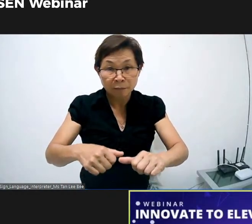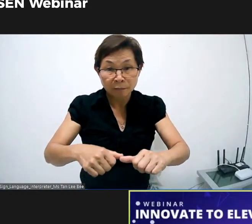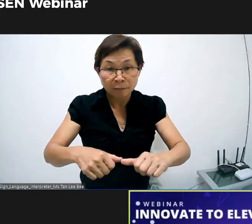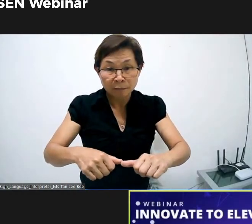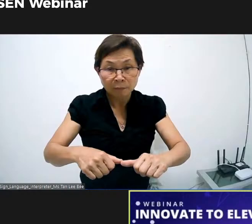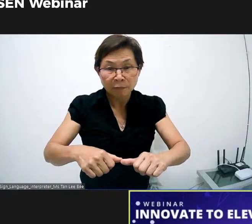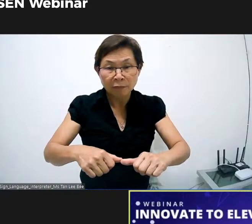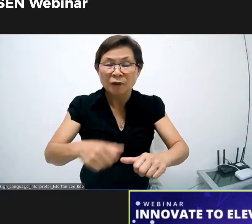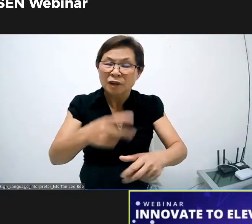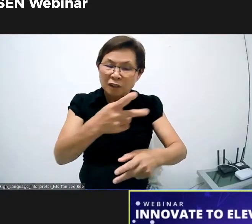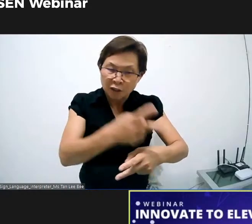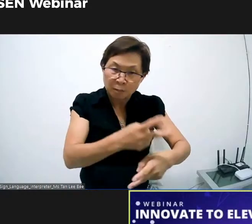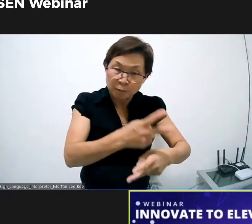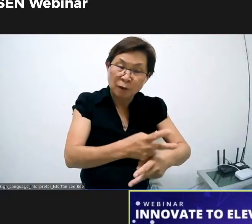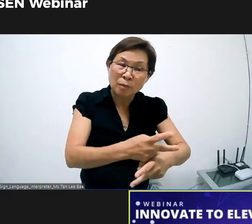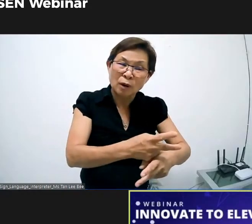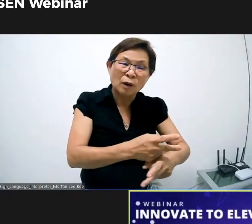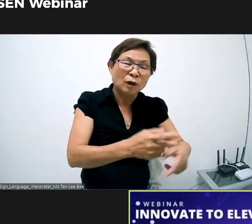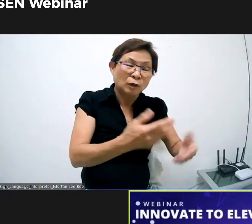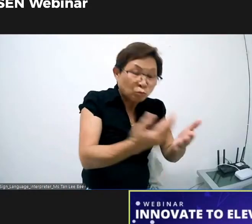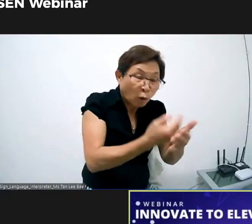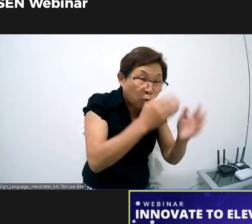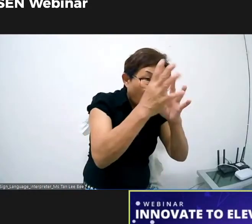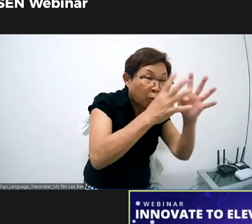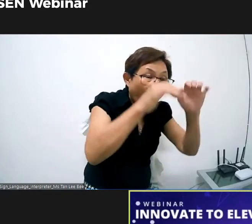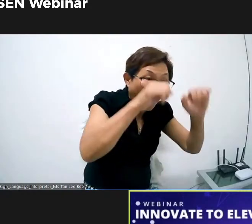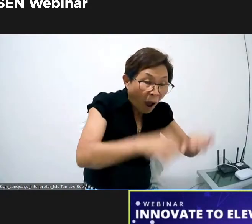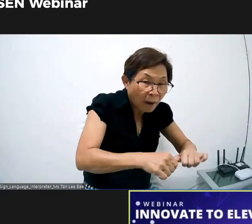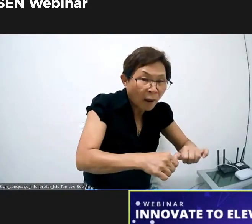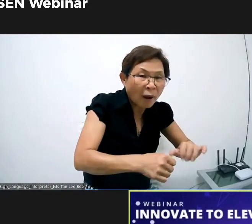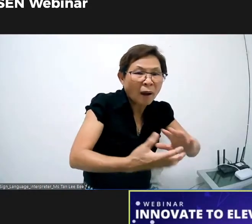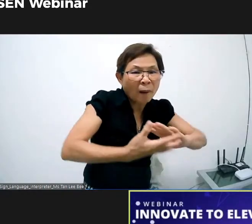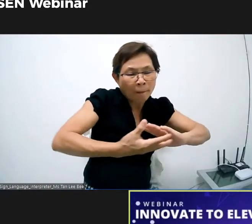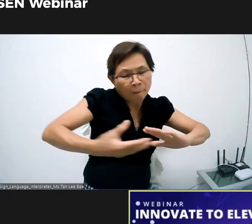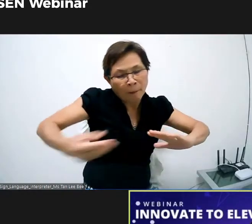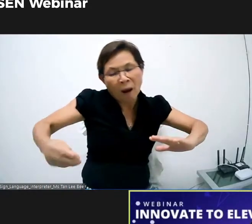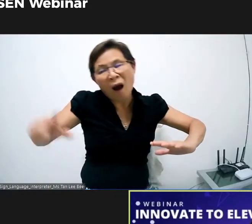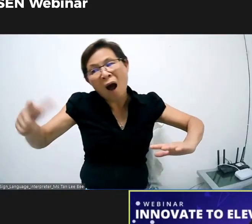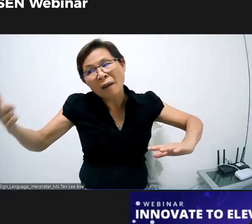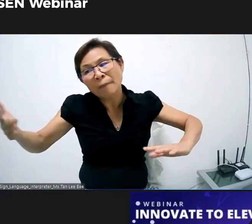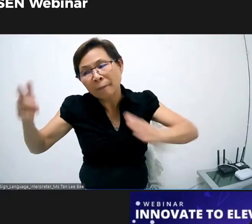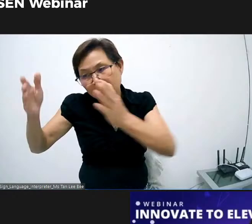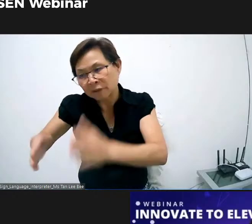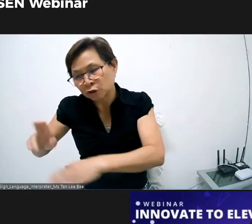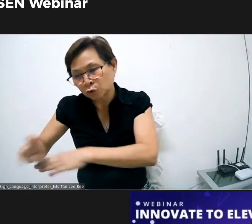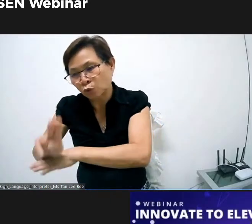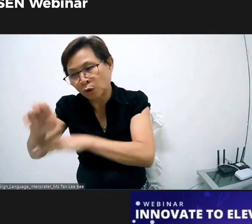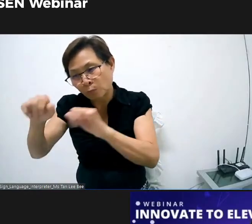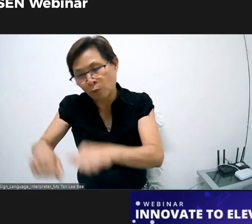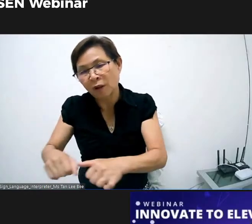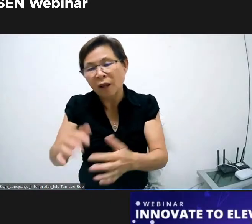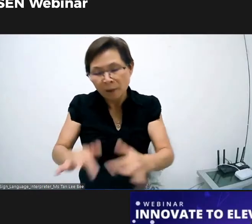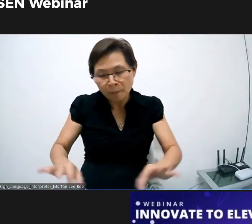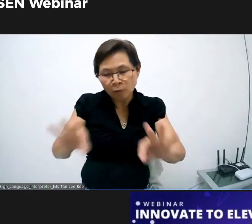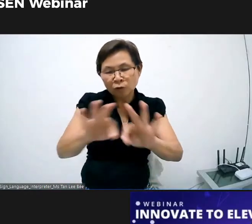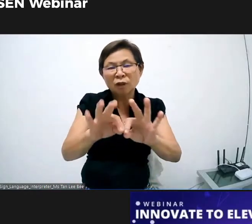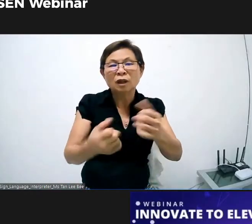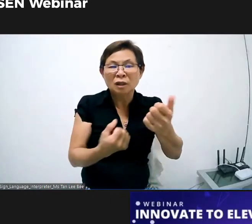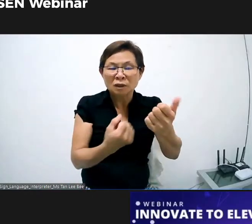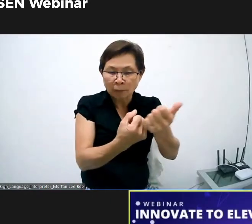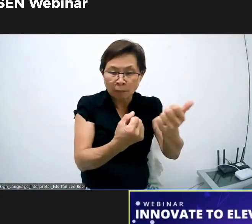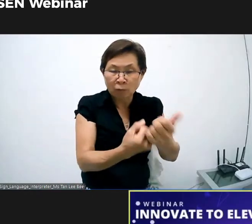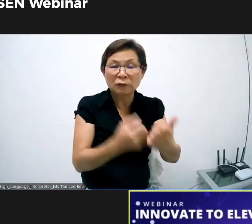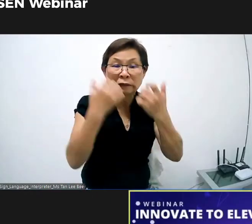but also can be utilized, can be used by a lot of people. This very important support. This very